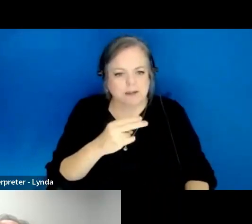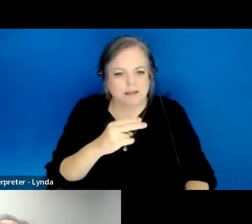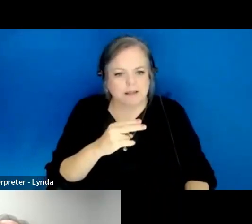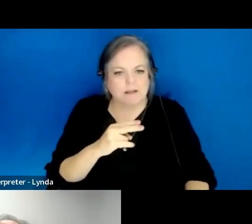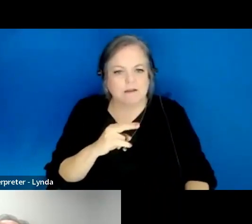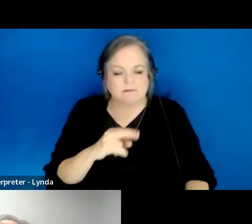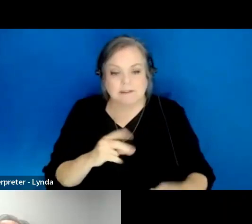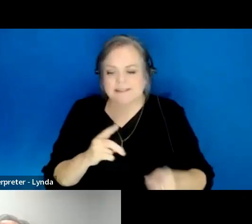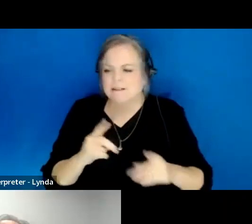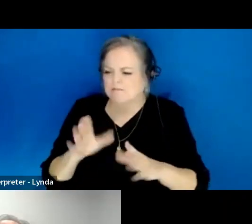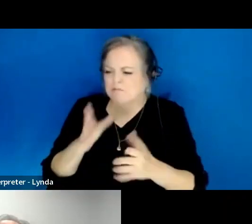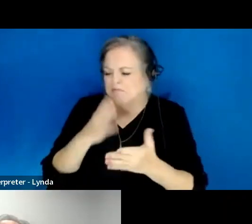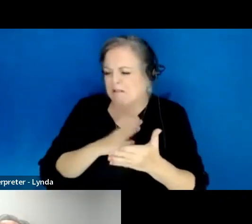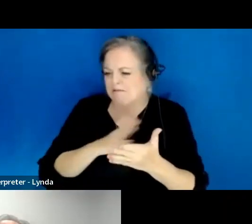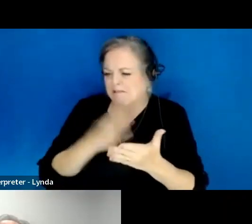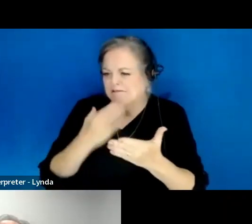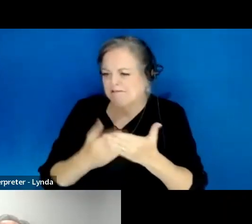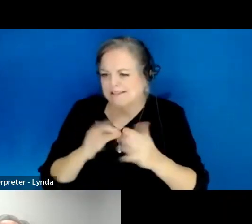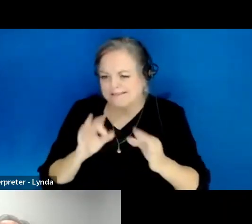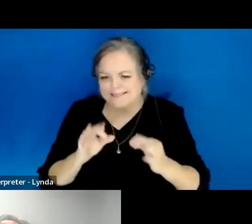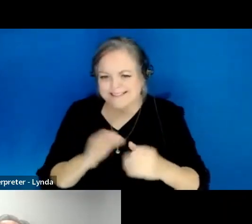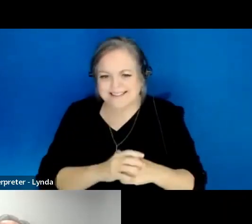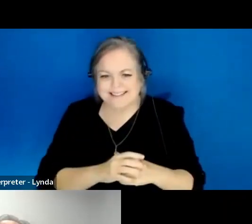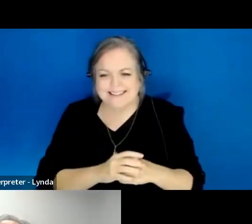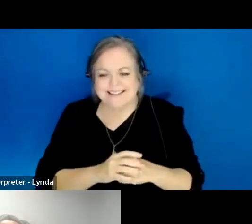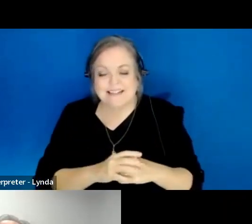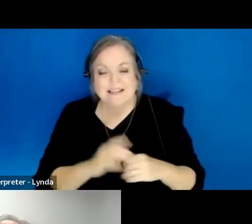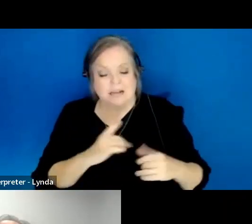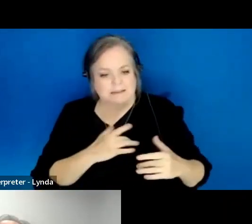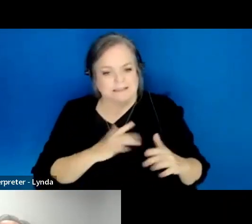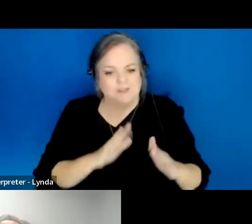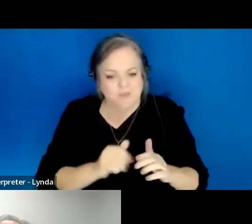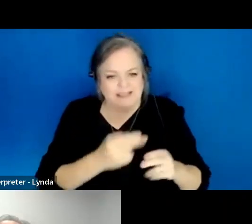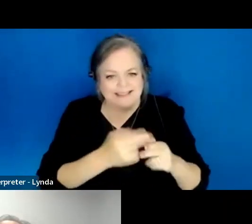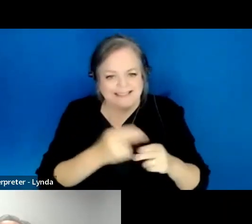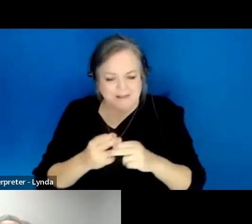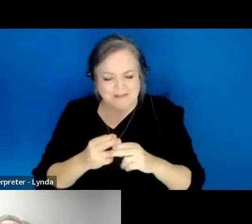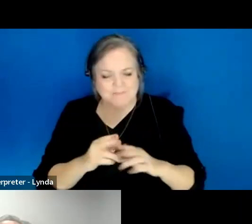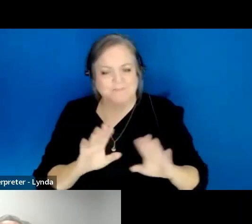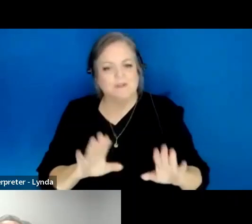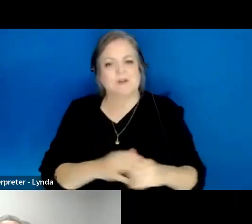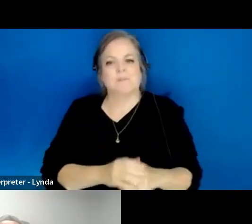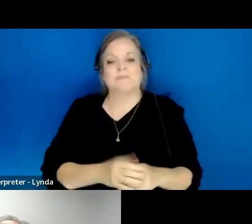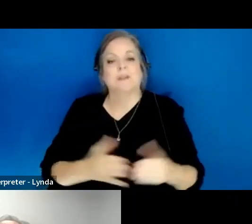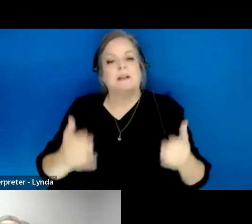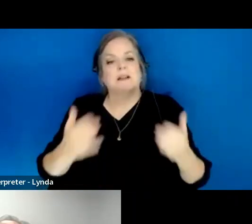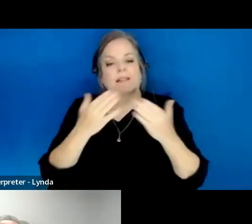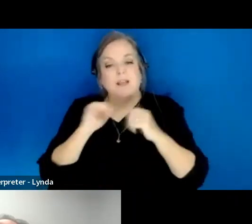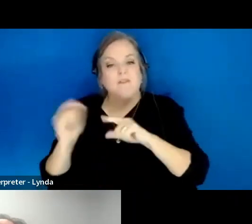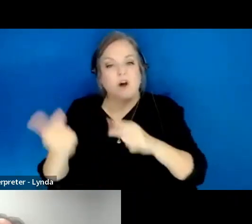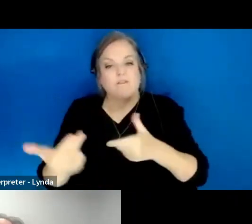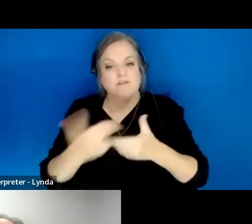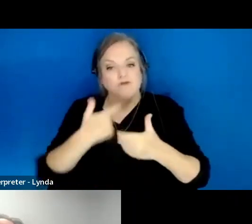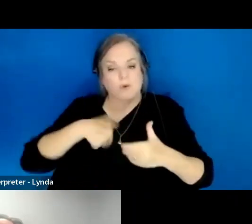name, Nikita. That's good. That's good. We- They're good. I'm very sensitive with the names, as you can see. So look, thank you all for joining